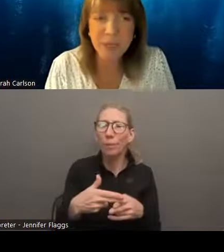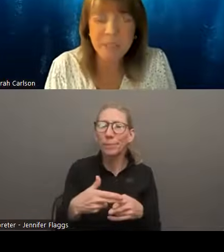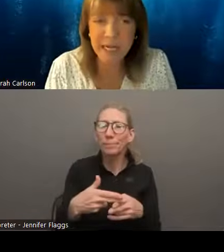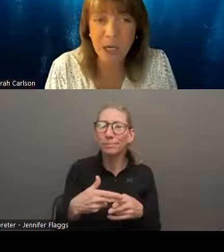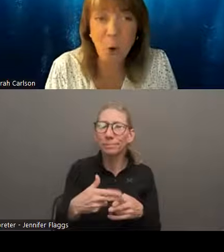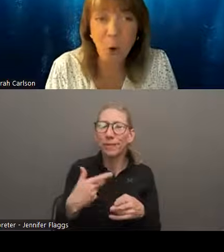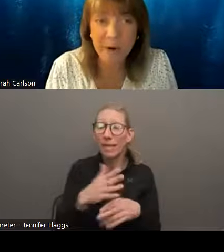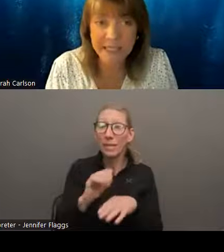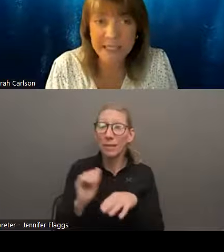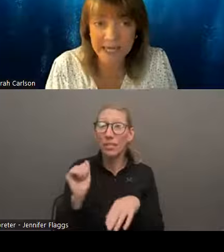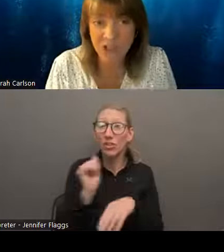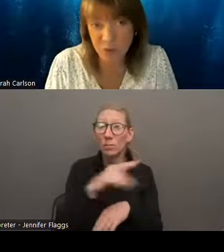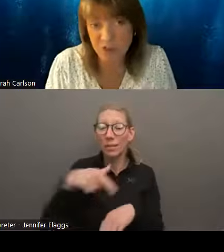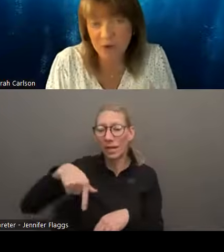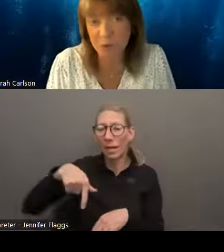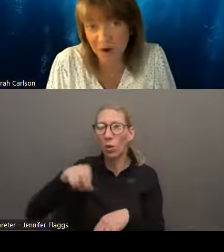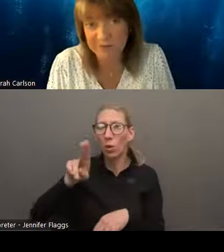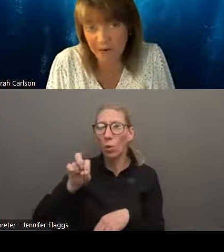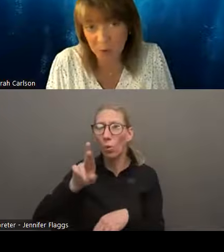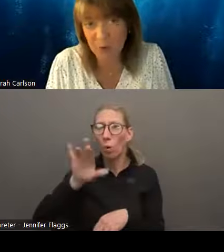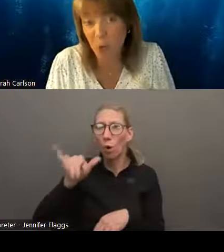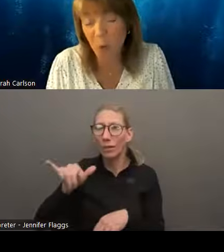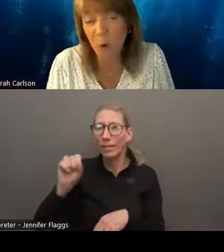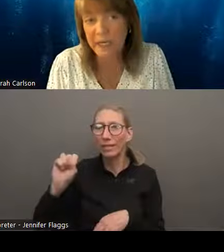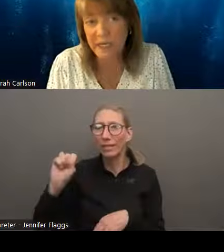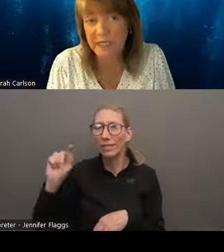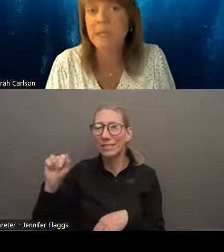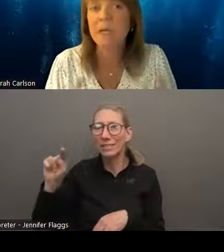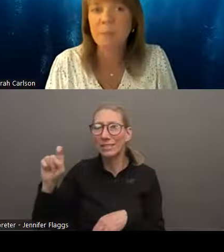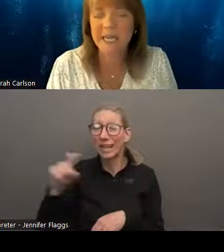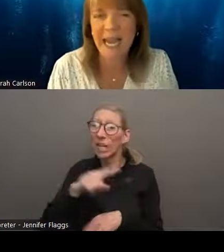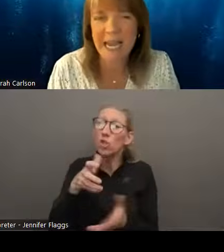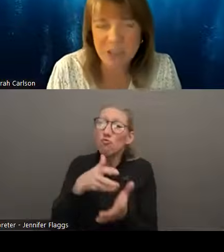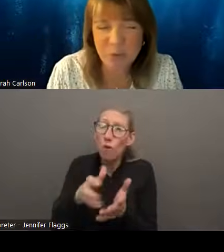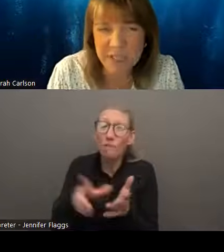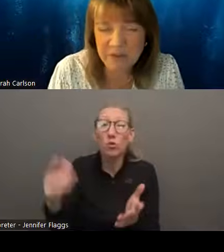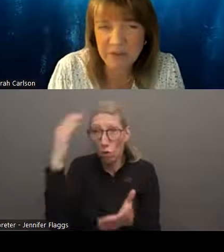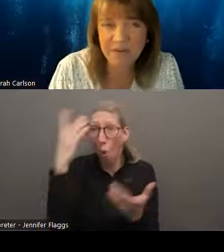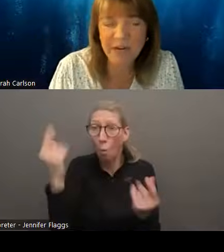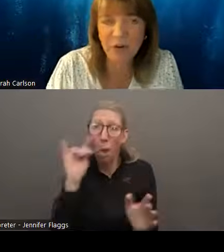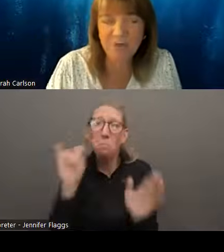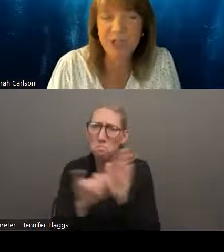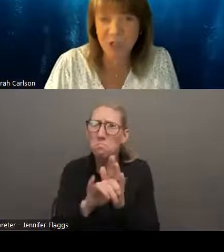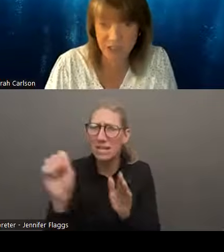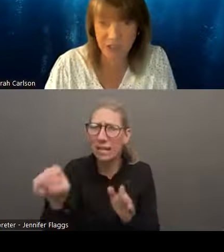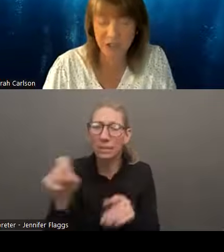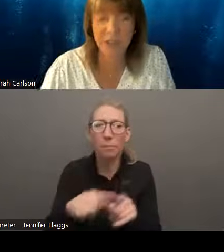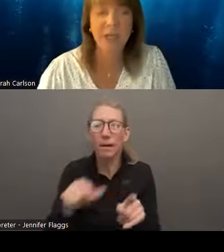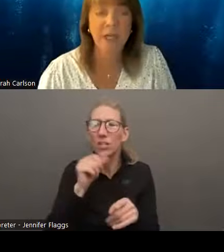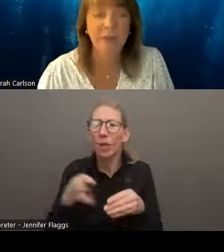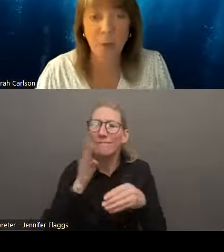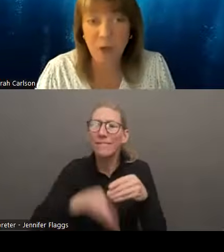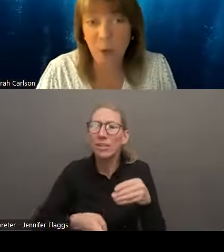being shipped in a quarry state. So it's sort of roughed out, you know what it is, but it hasn't received the final finishing